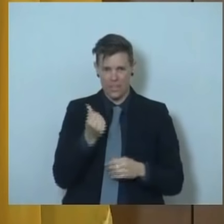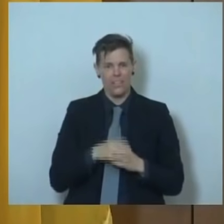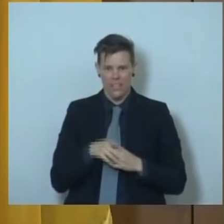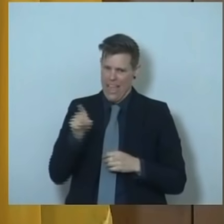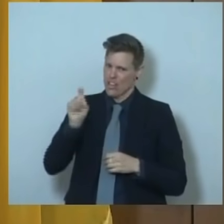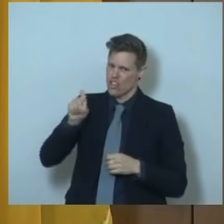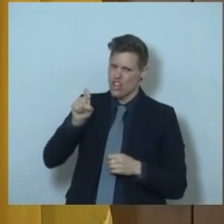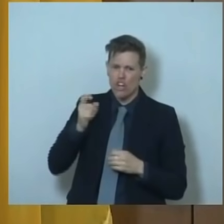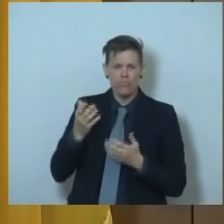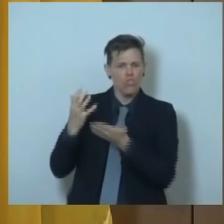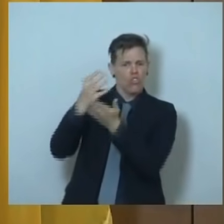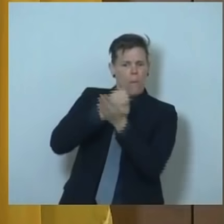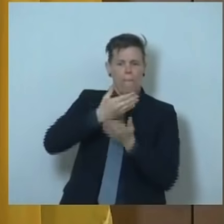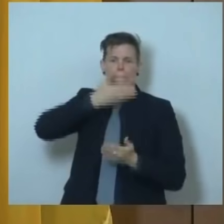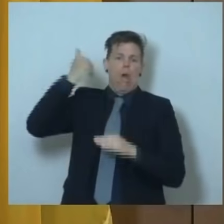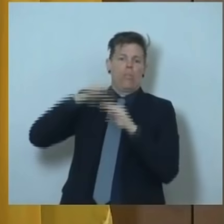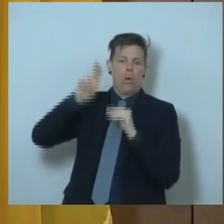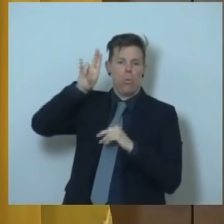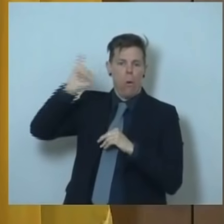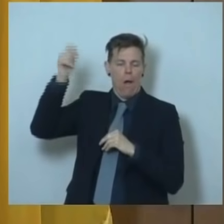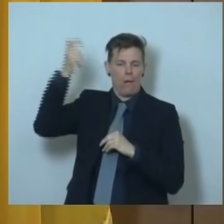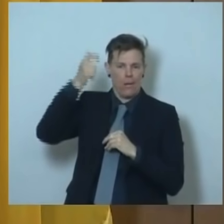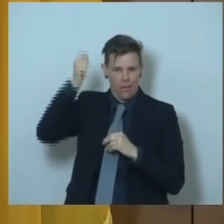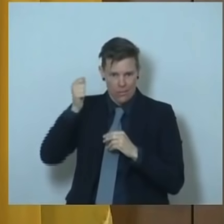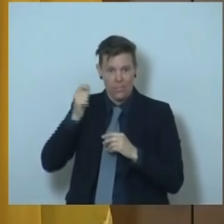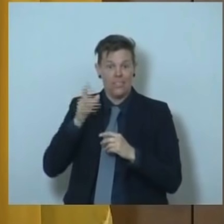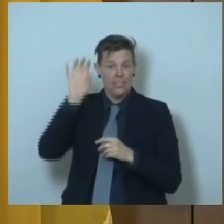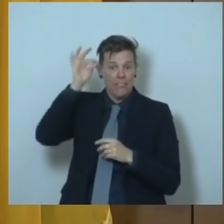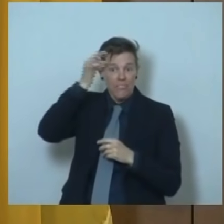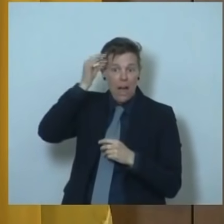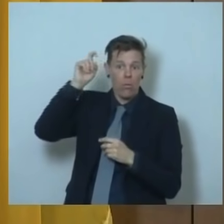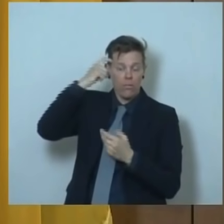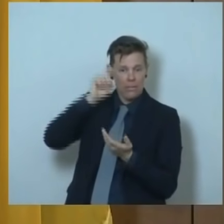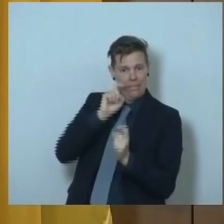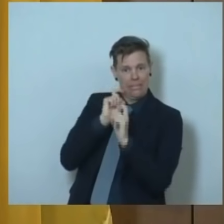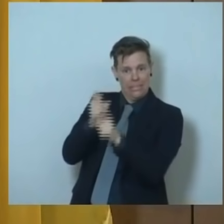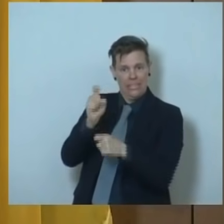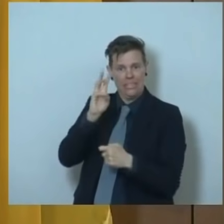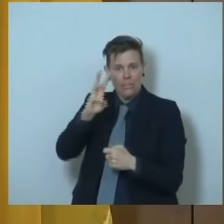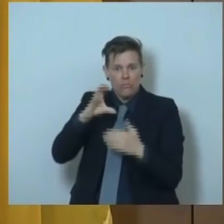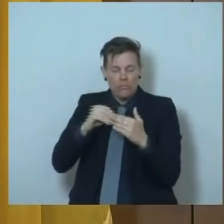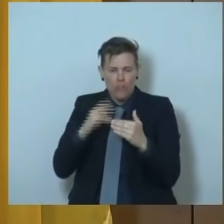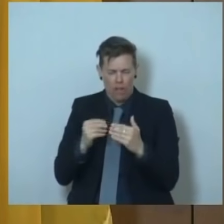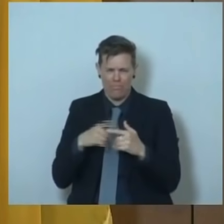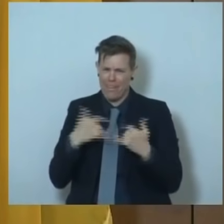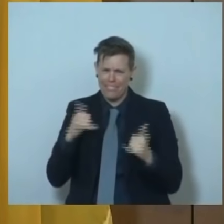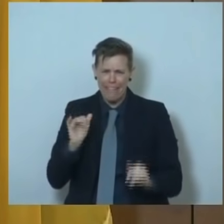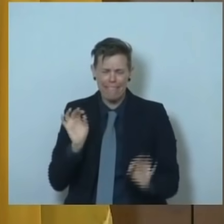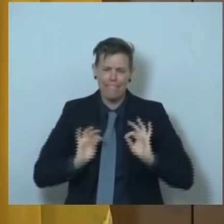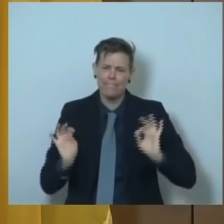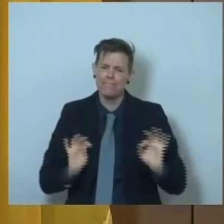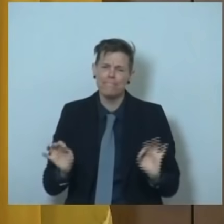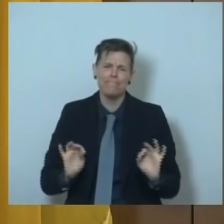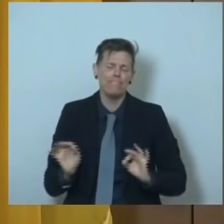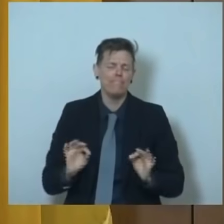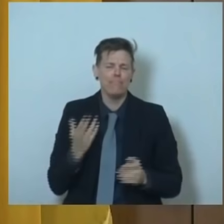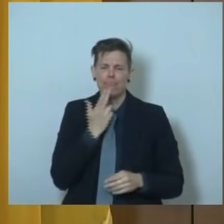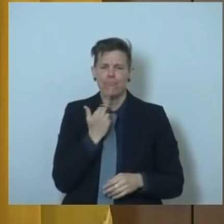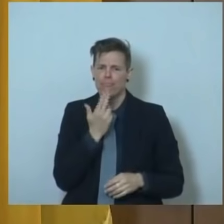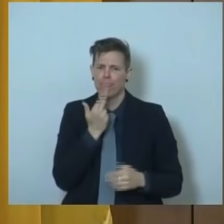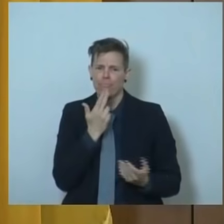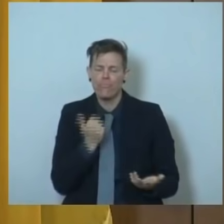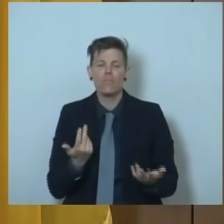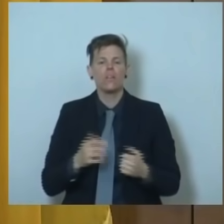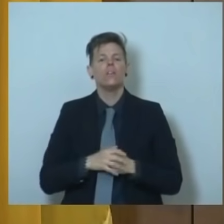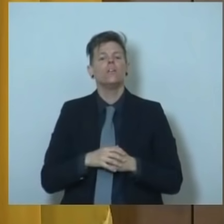federal, and we're grateful, additional $600 for unemployment benefits. So I'm going to guess that that's